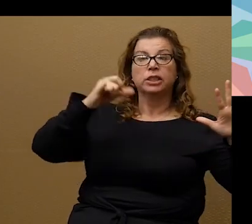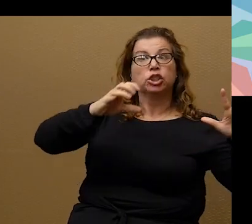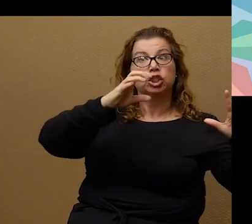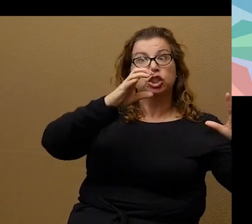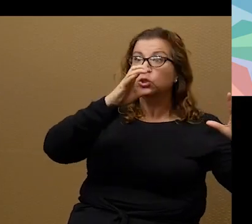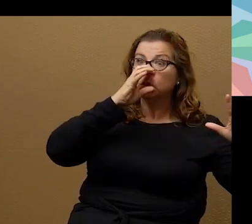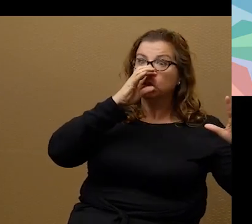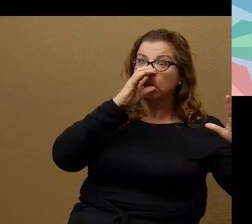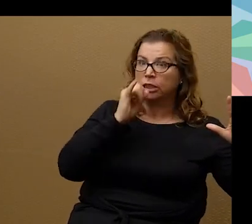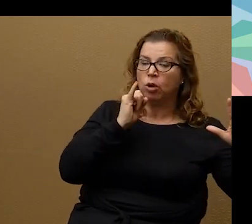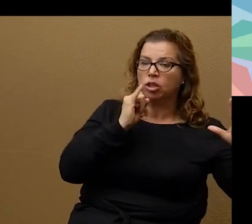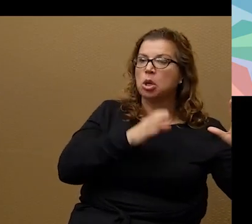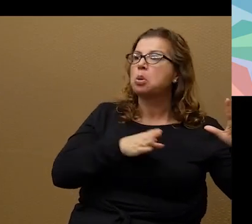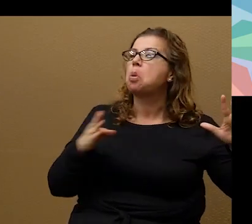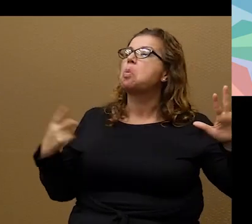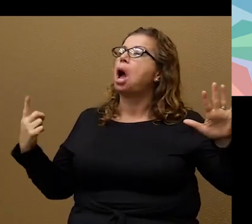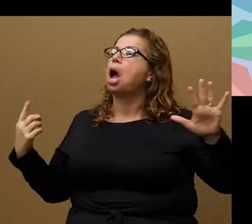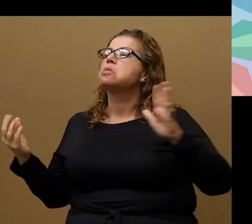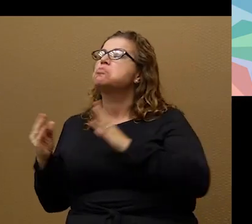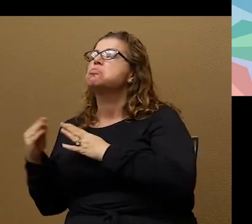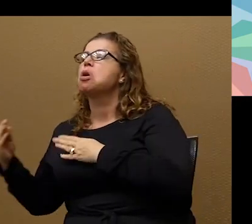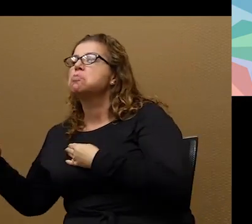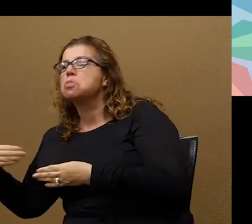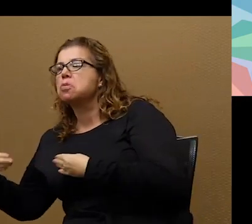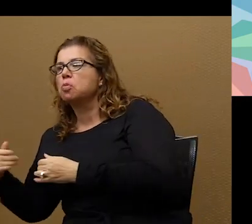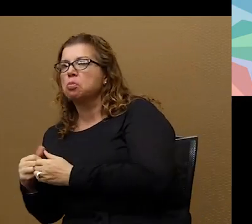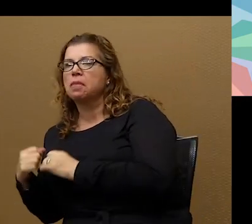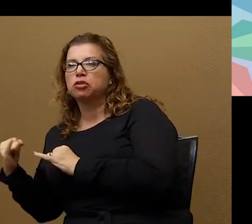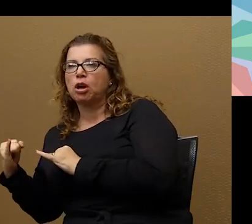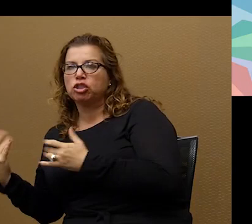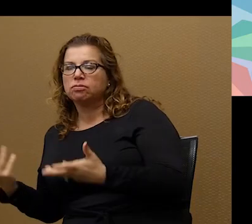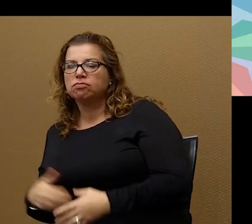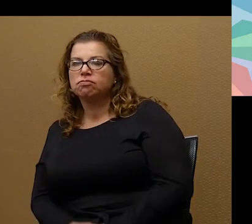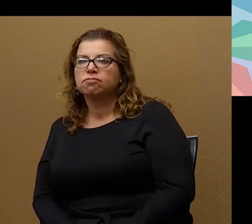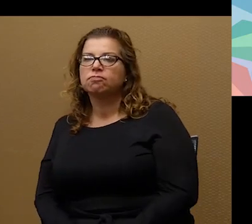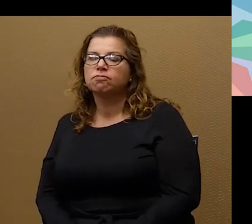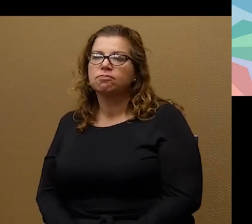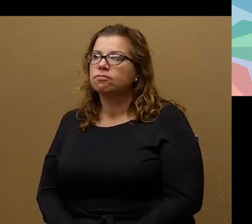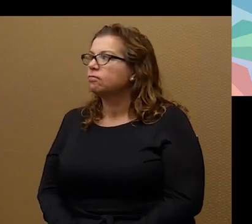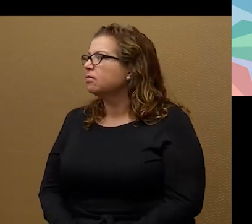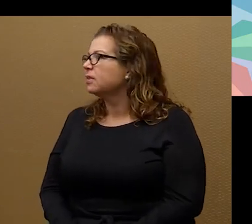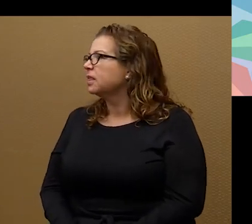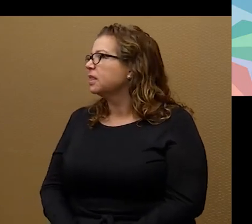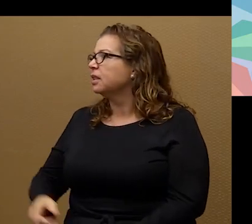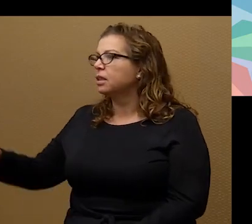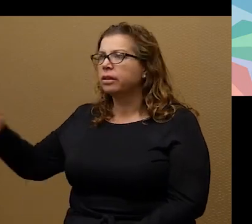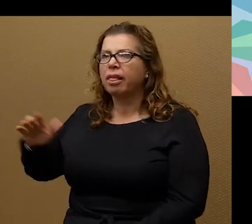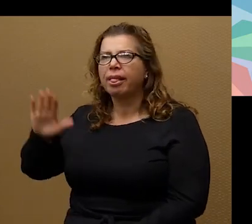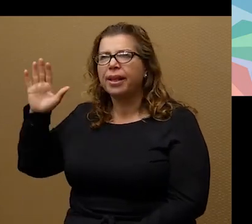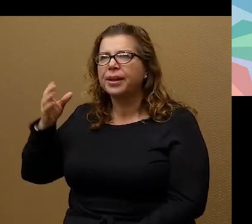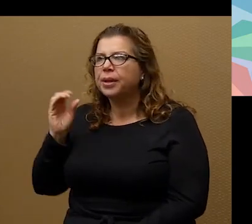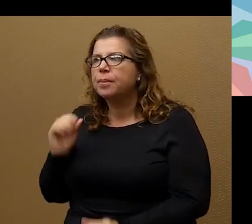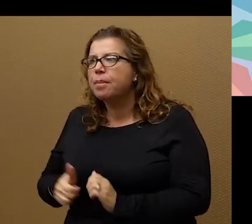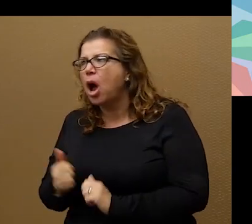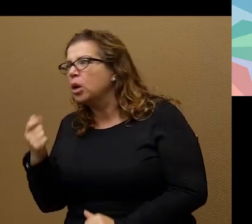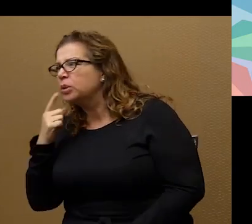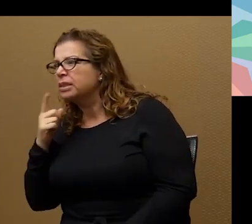structured and 1 being the least structured. All right. I'm not seeing a lot of hands.